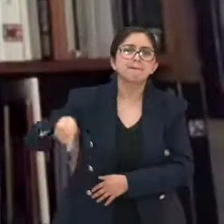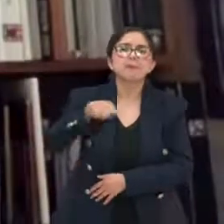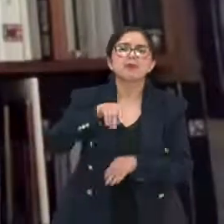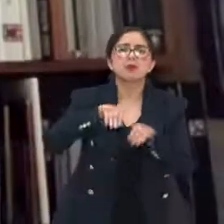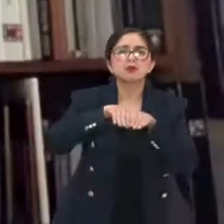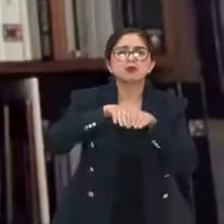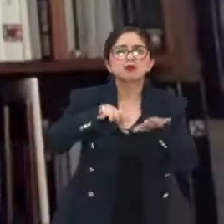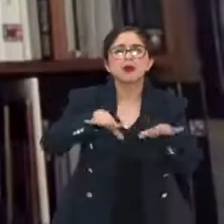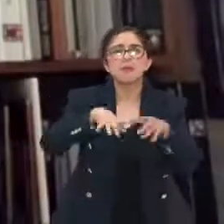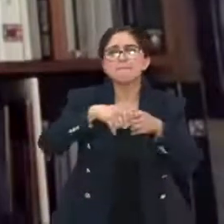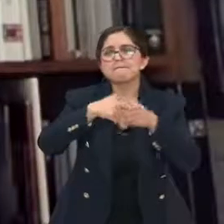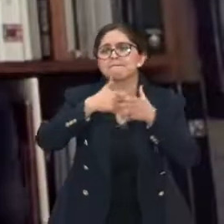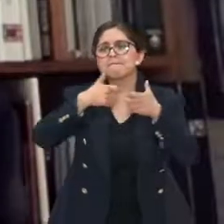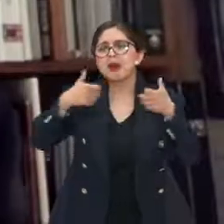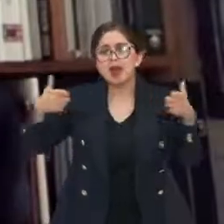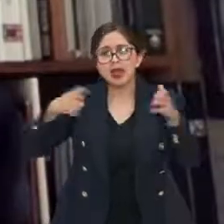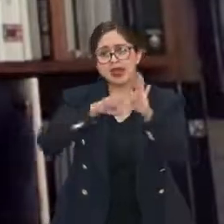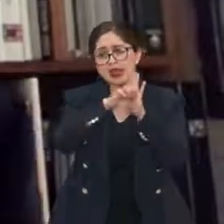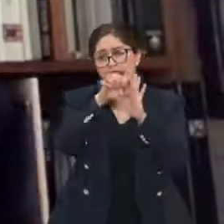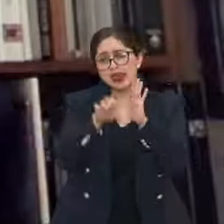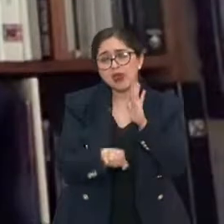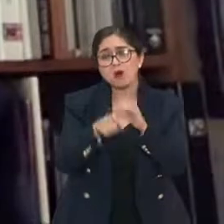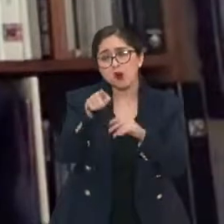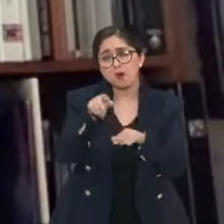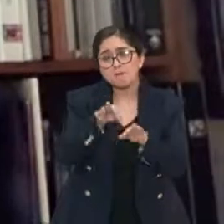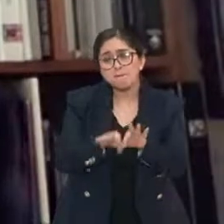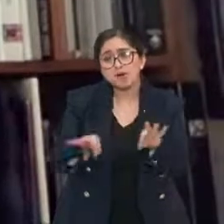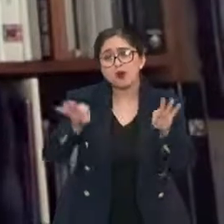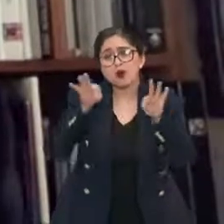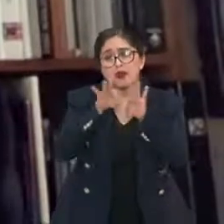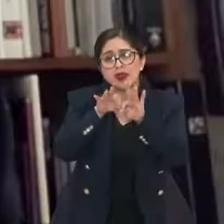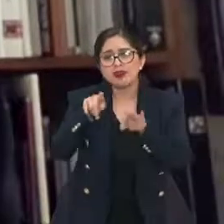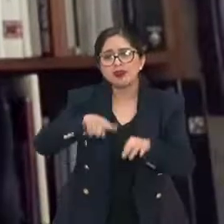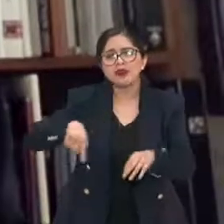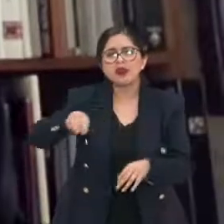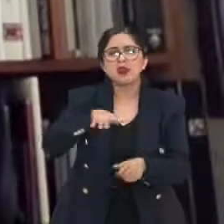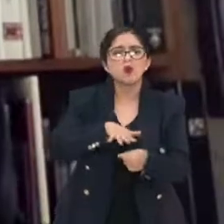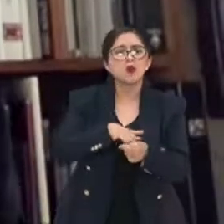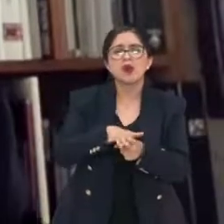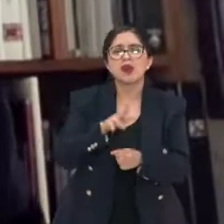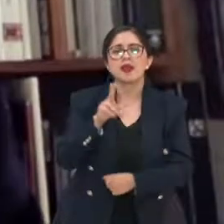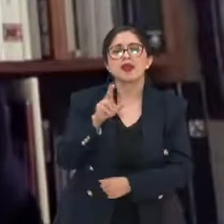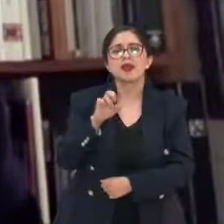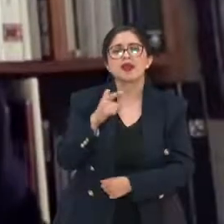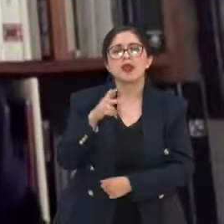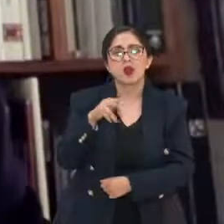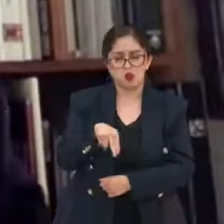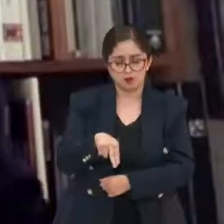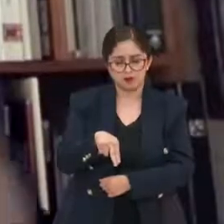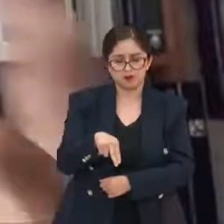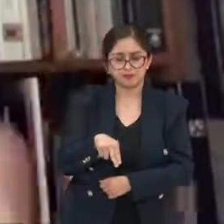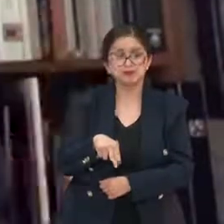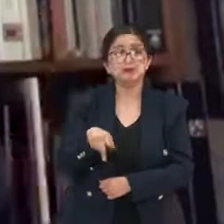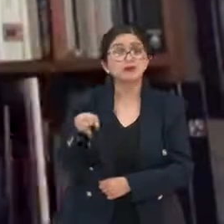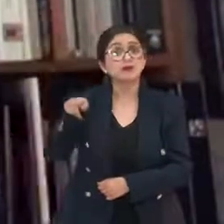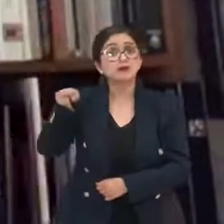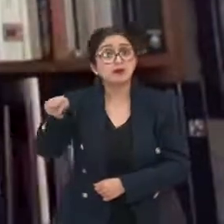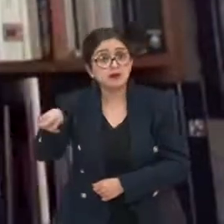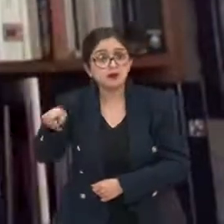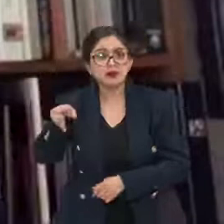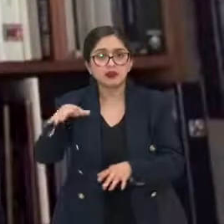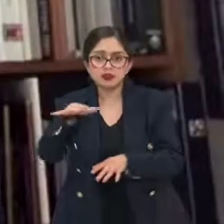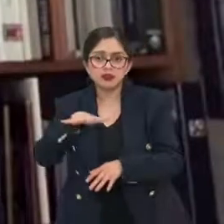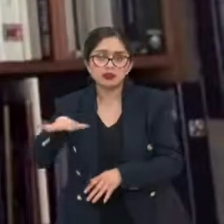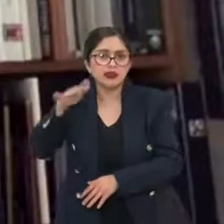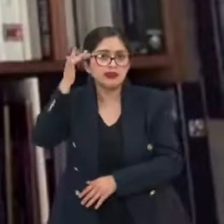but the media are very, very big and very important not to speak about a very important factor in Bolivia, which is the